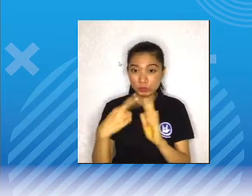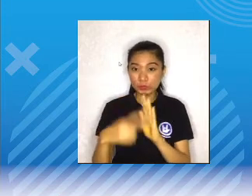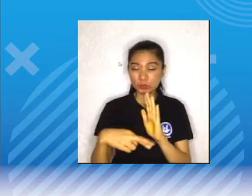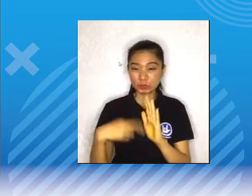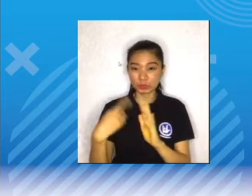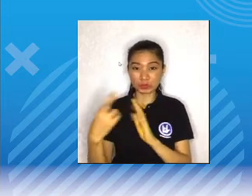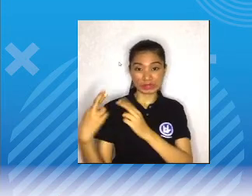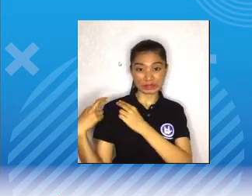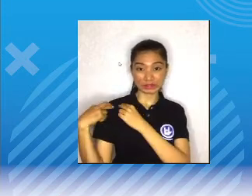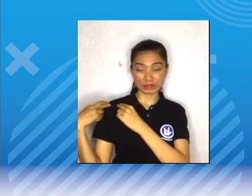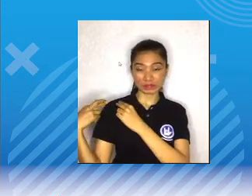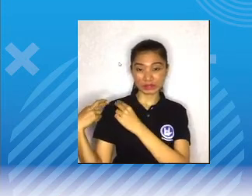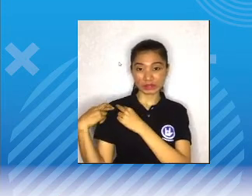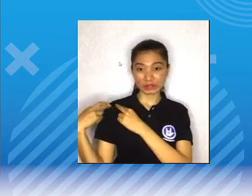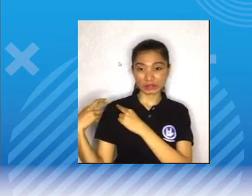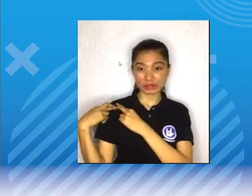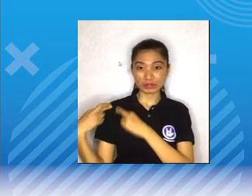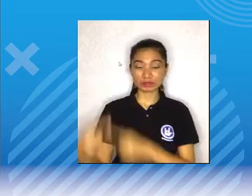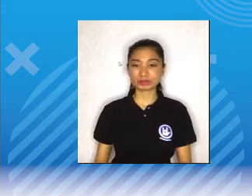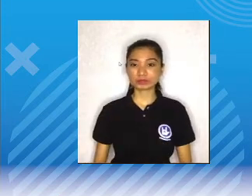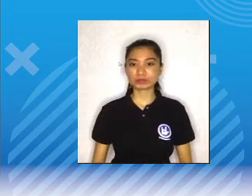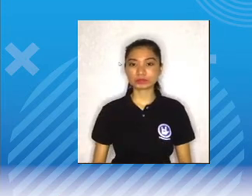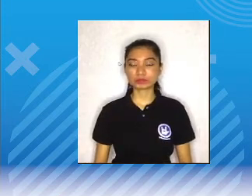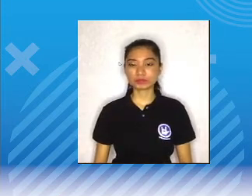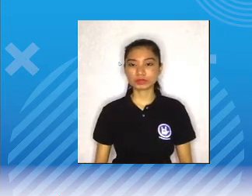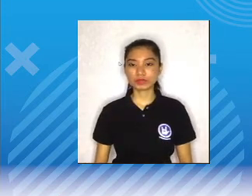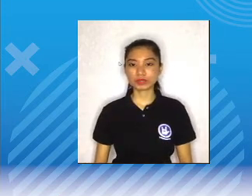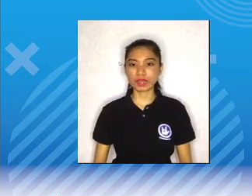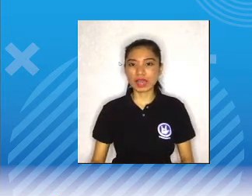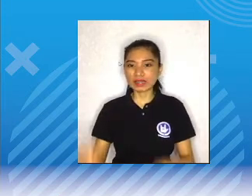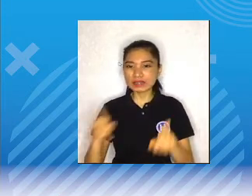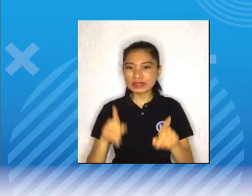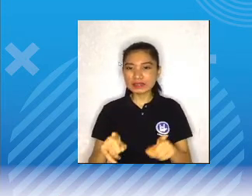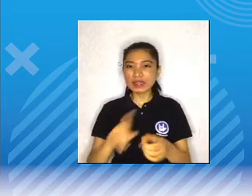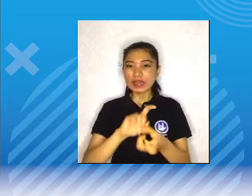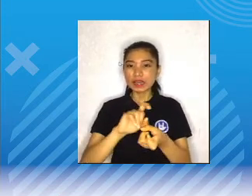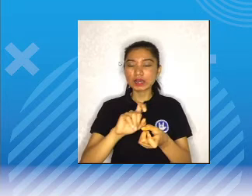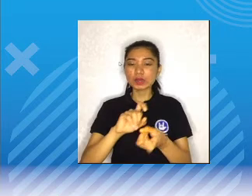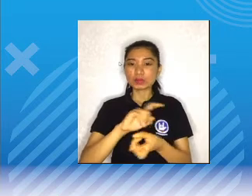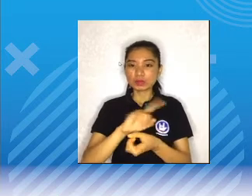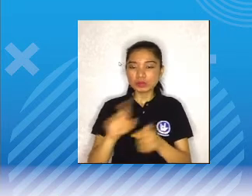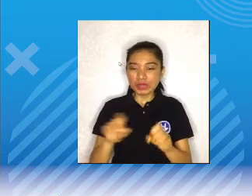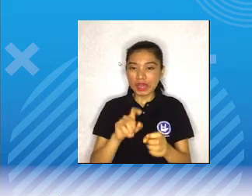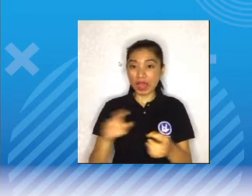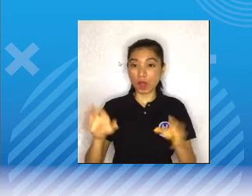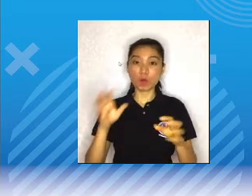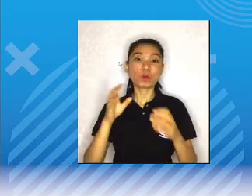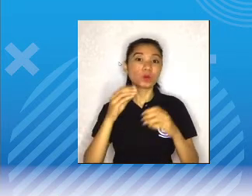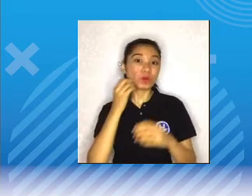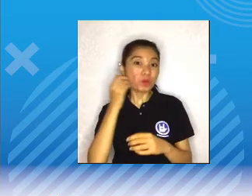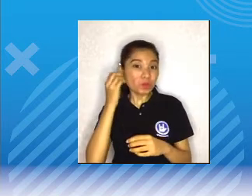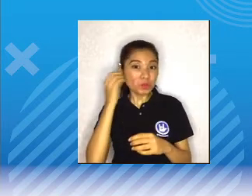spaces between work and life, work and home life, medyo